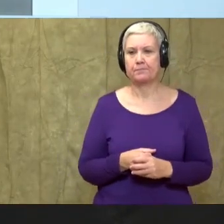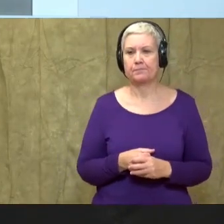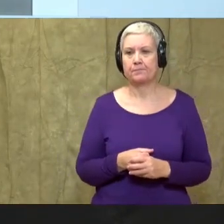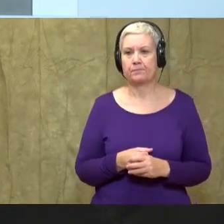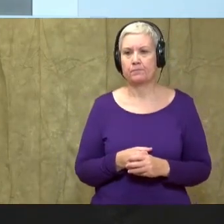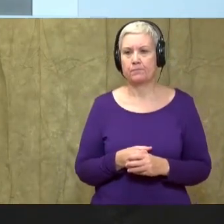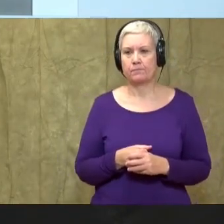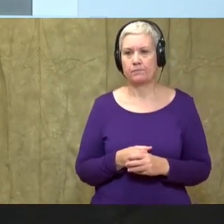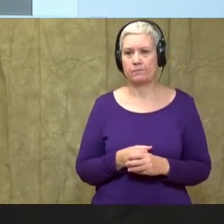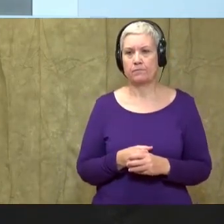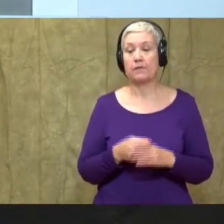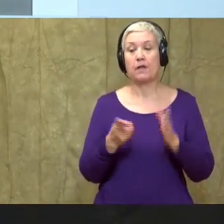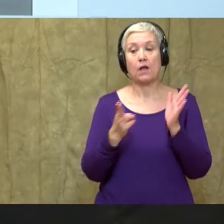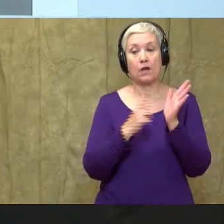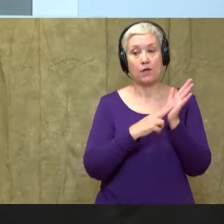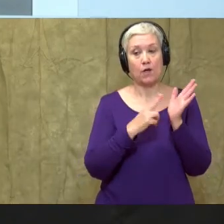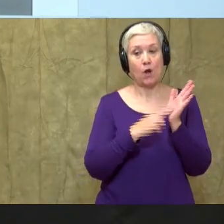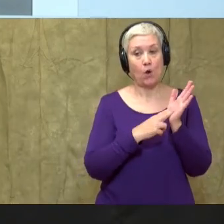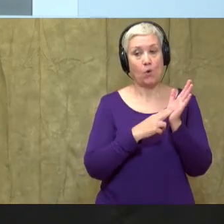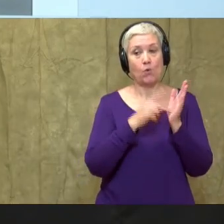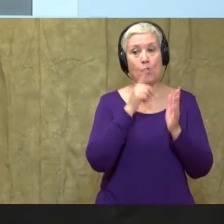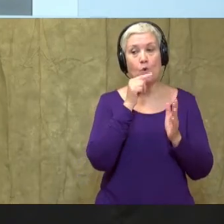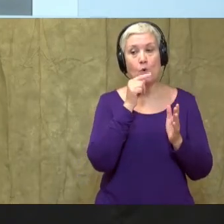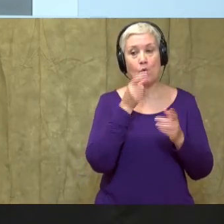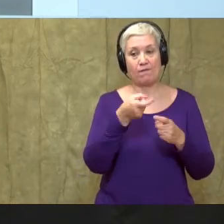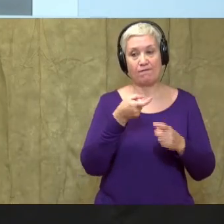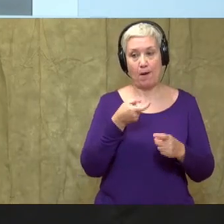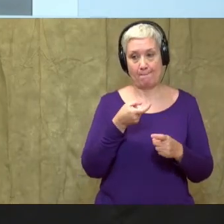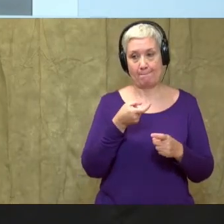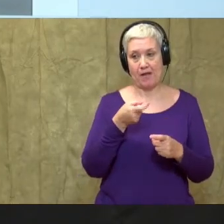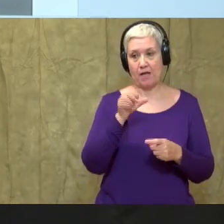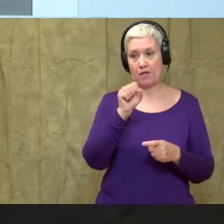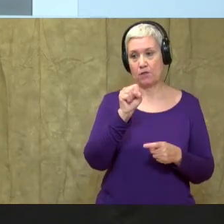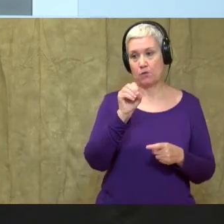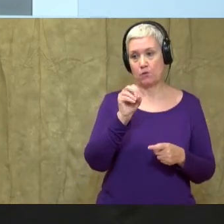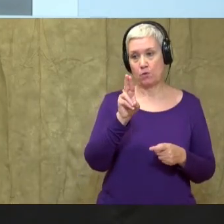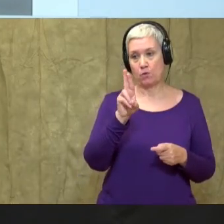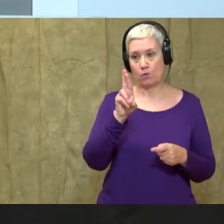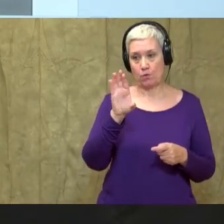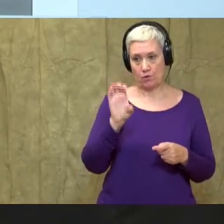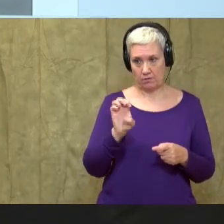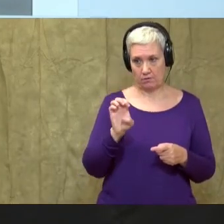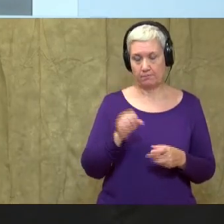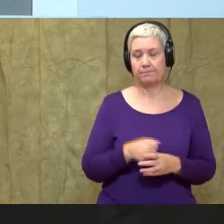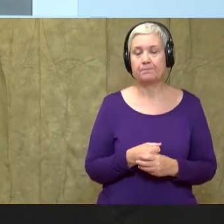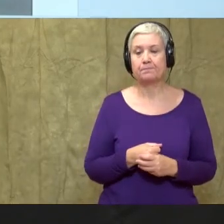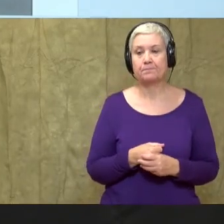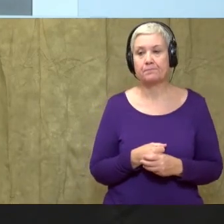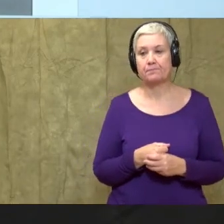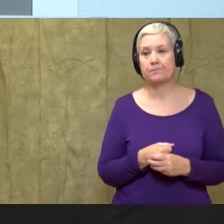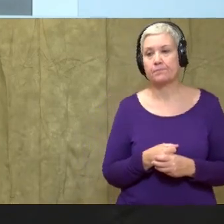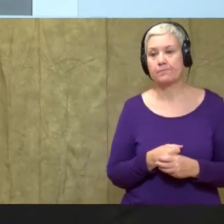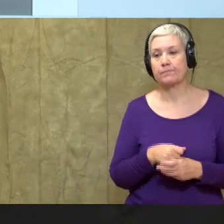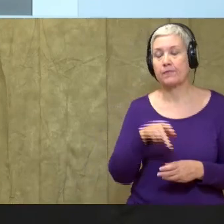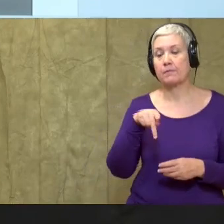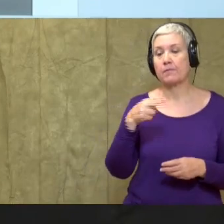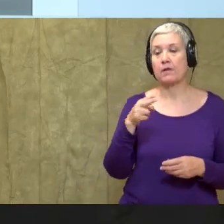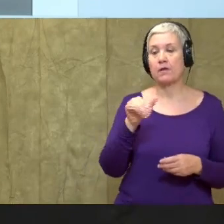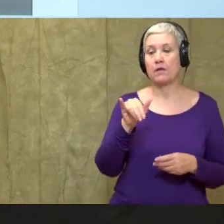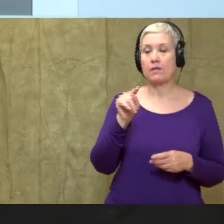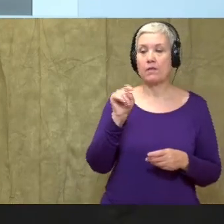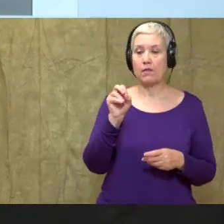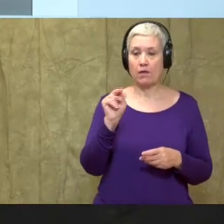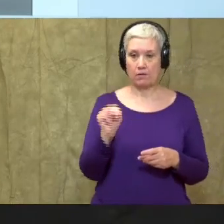that they note their source, okay? U.S. Geological Survey report. The python would find